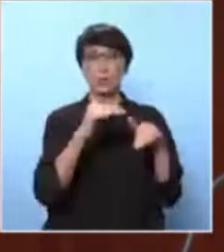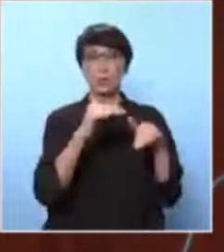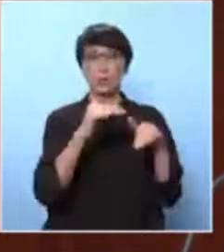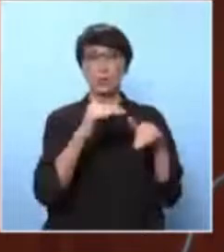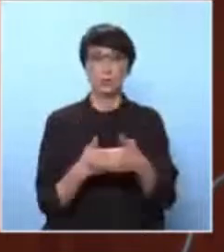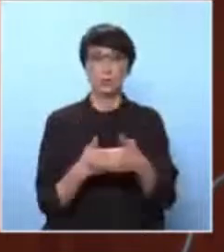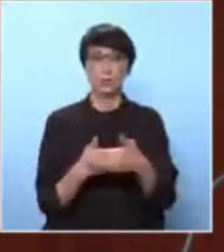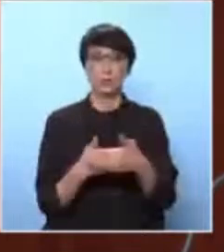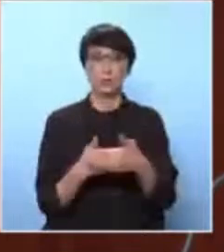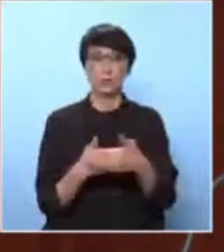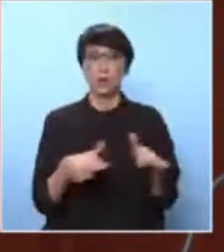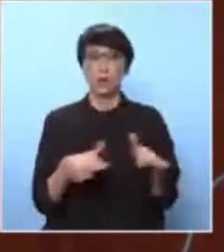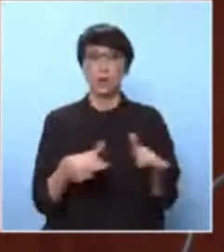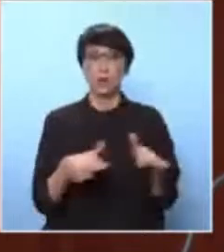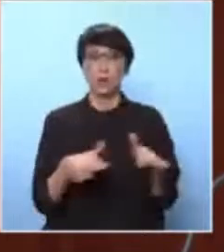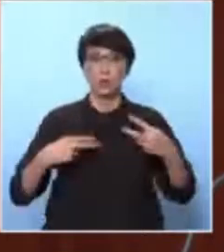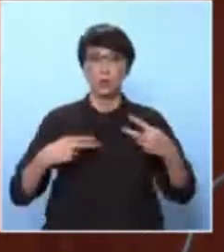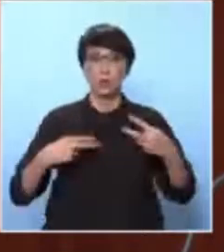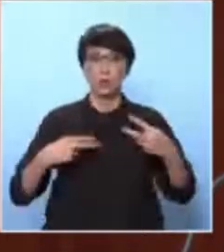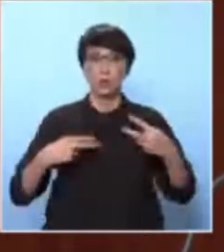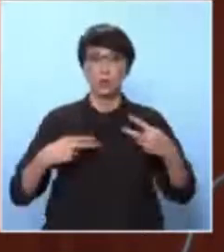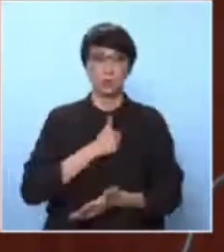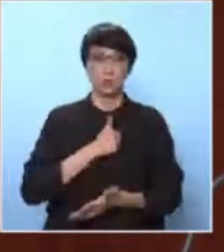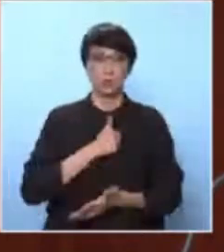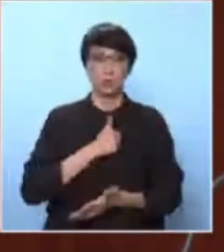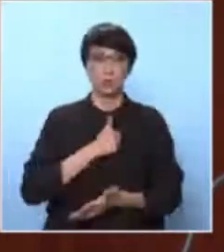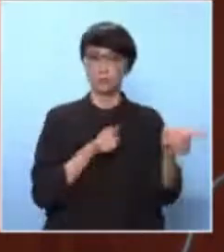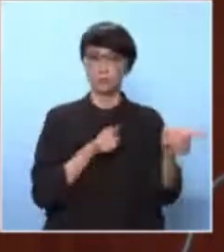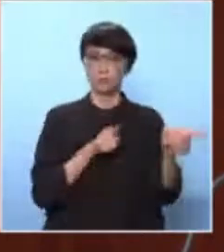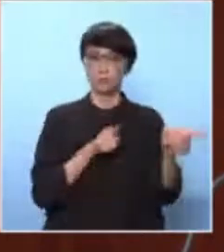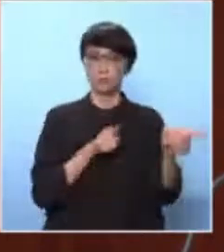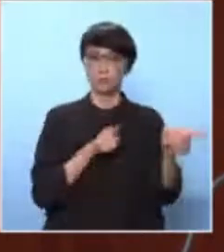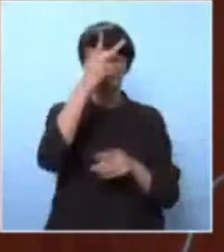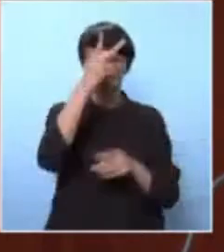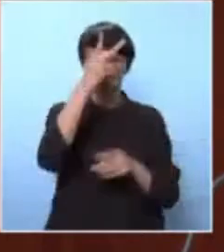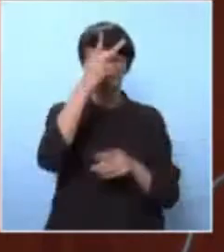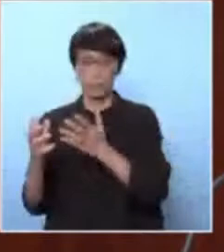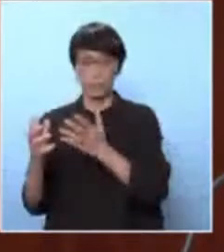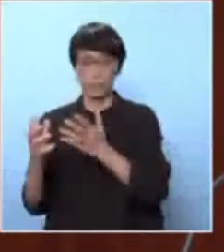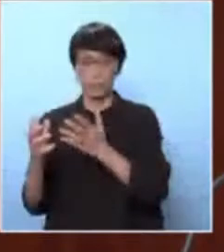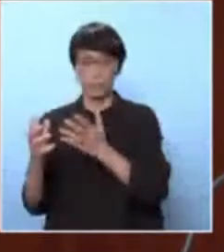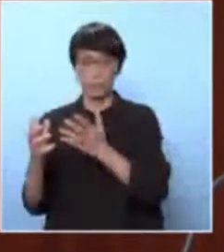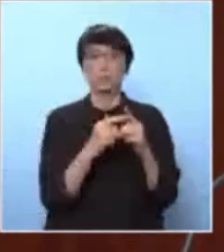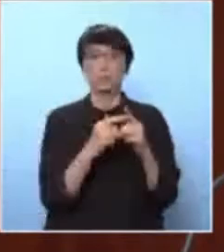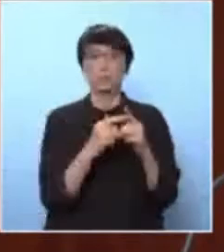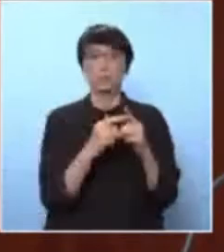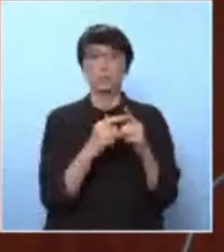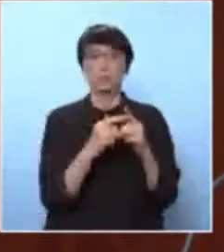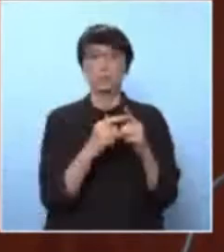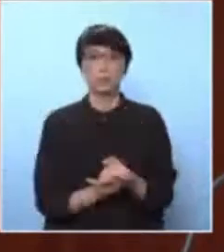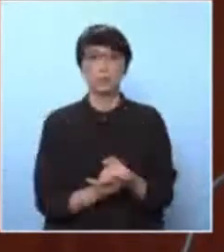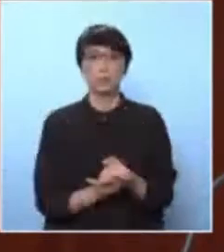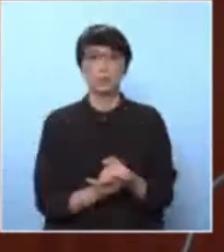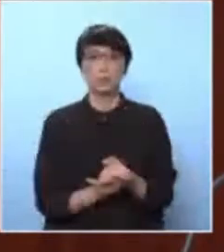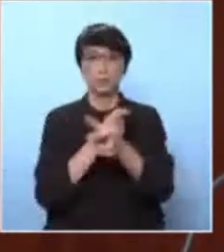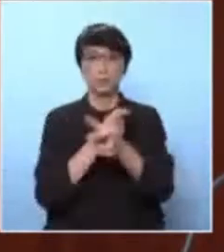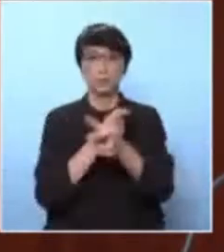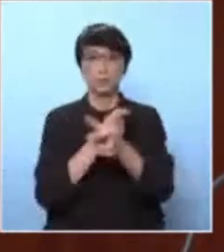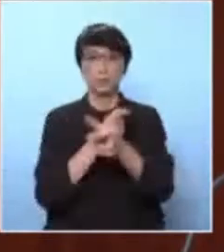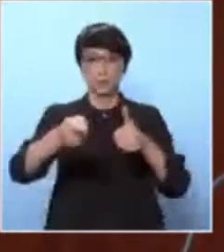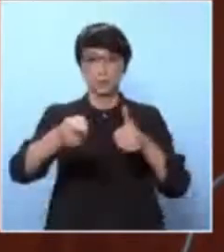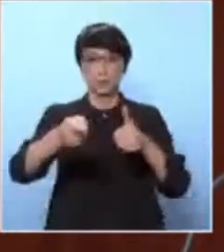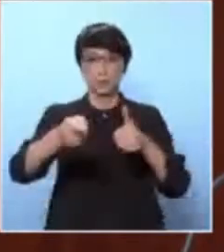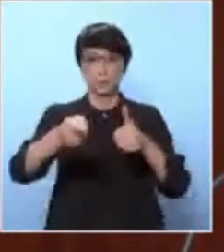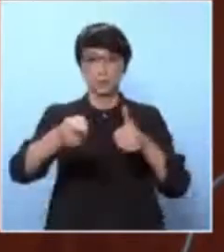will coordinate efforts of various government departments and stakeholders to spearhead maritime developments from